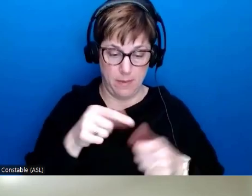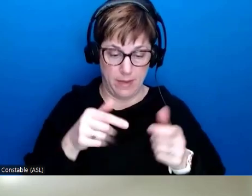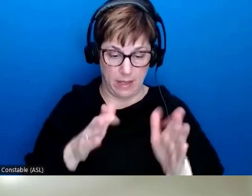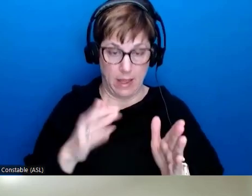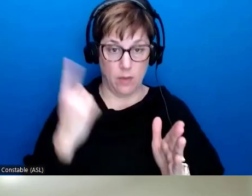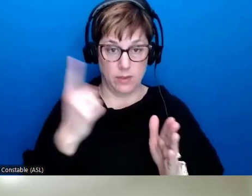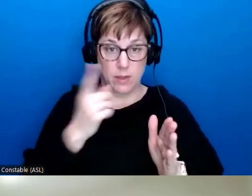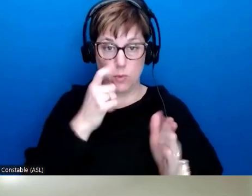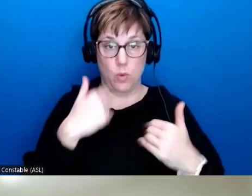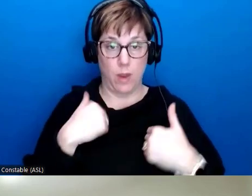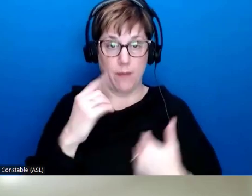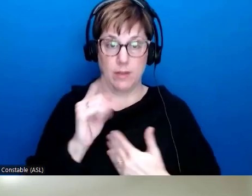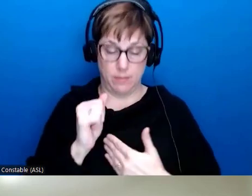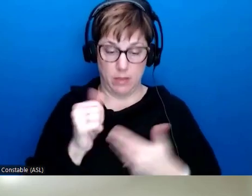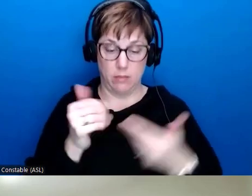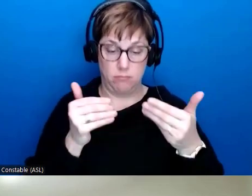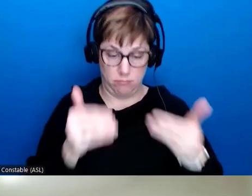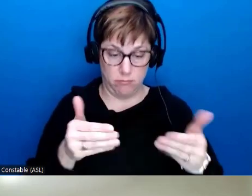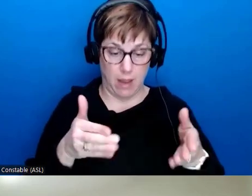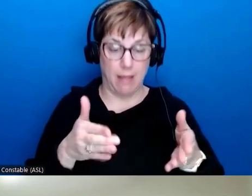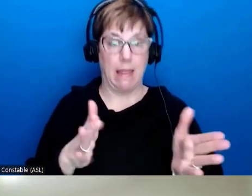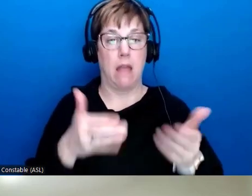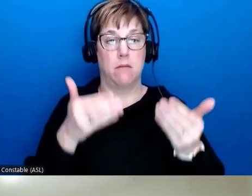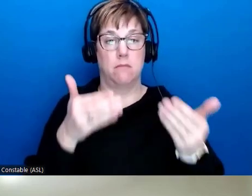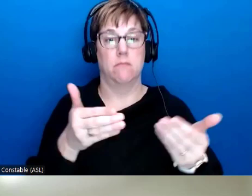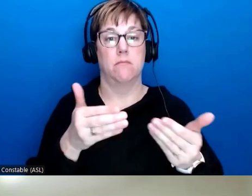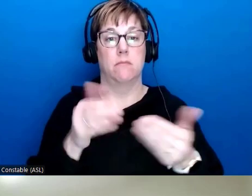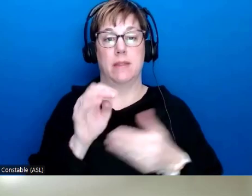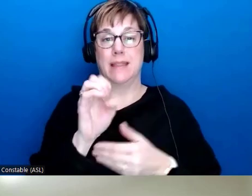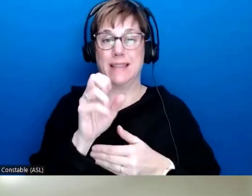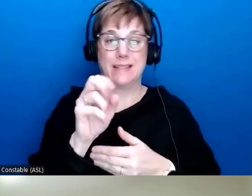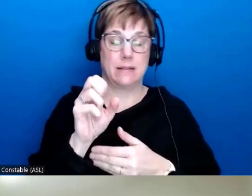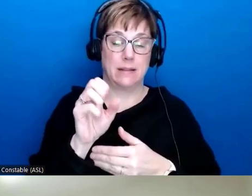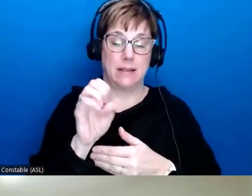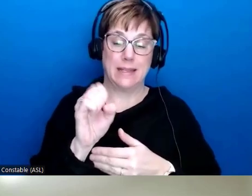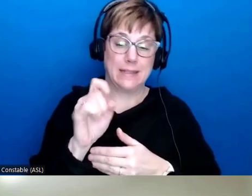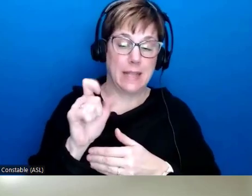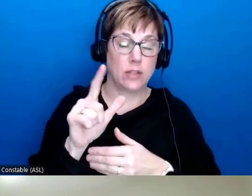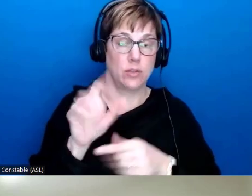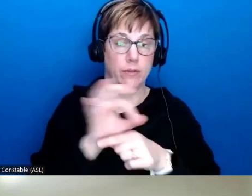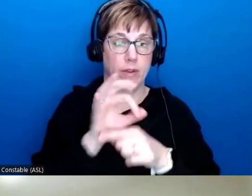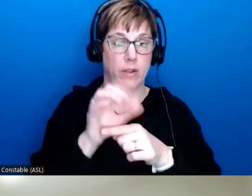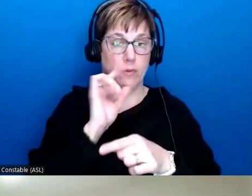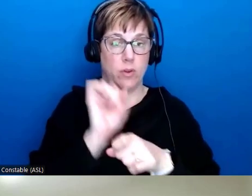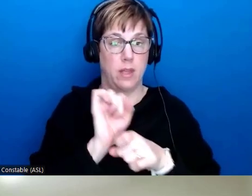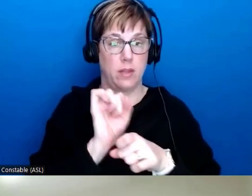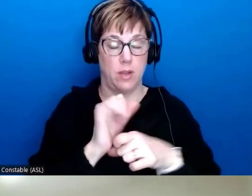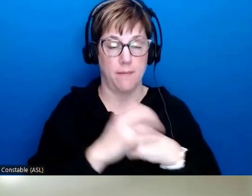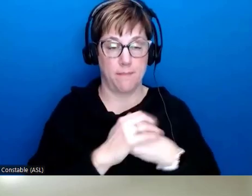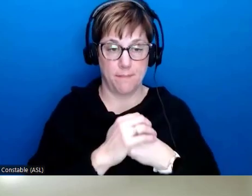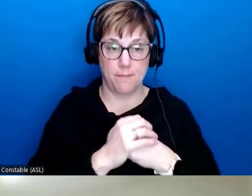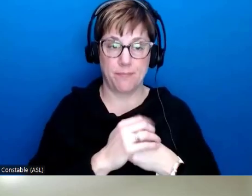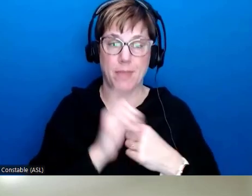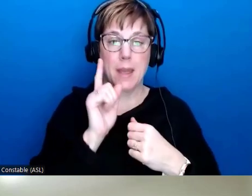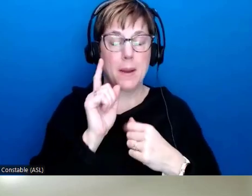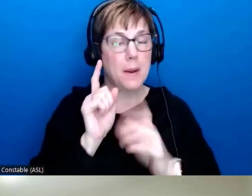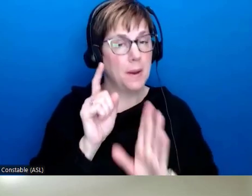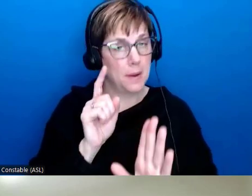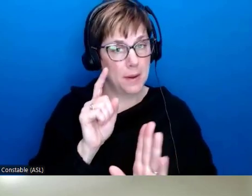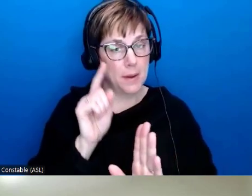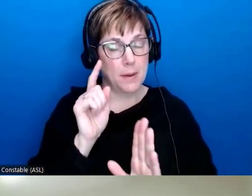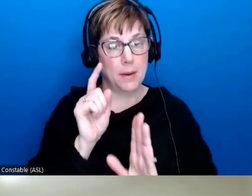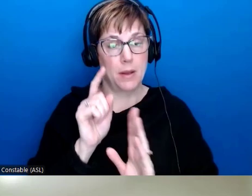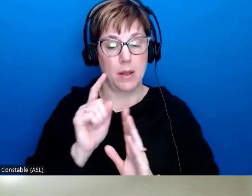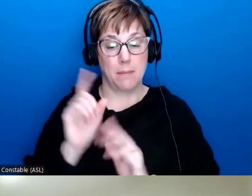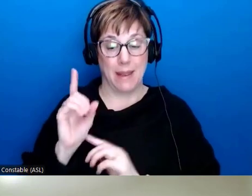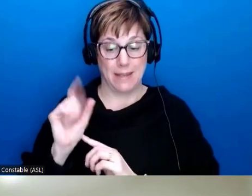disability to perform those essential functions of the job. There needs to be a connection between